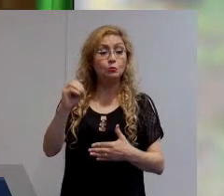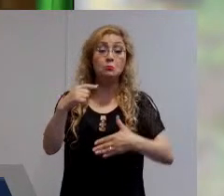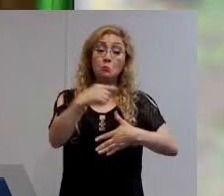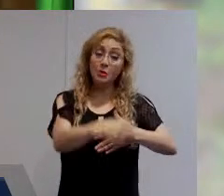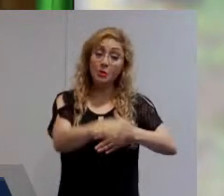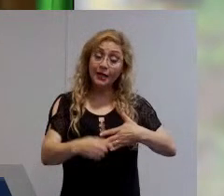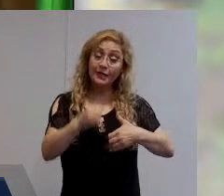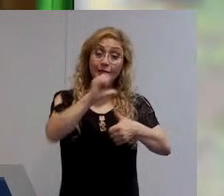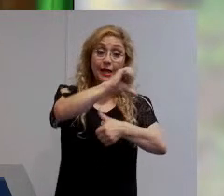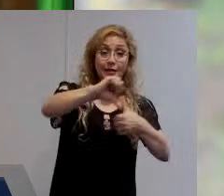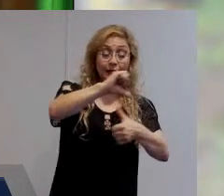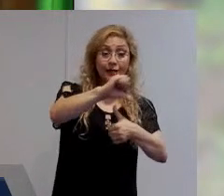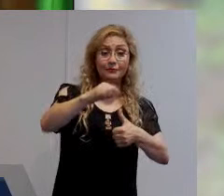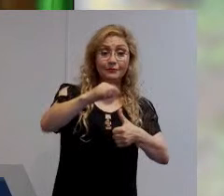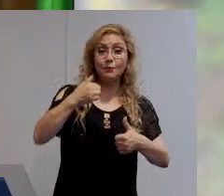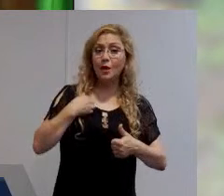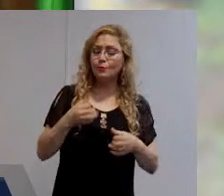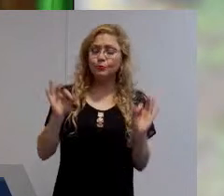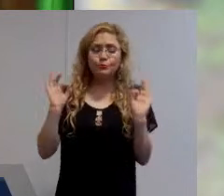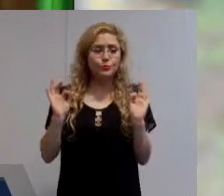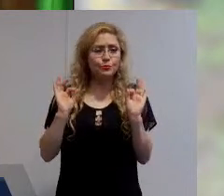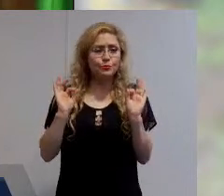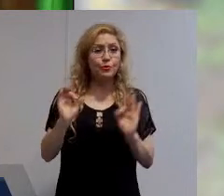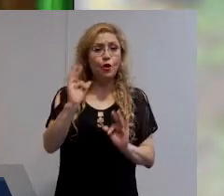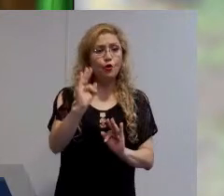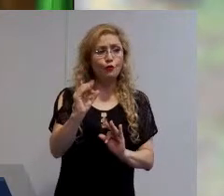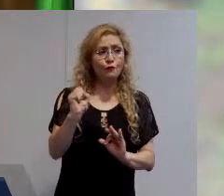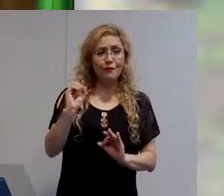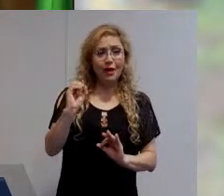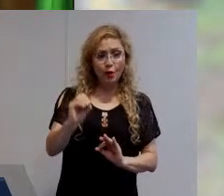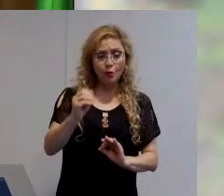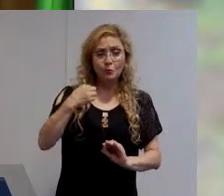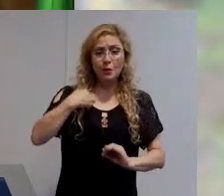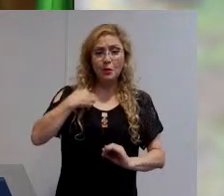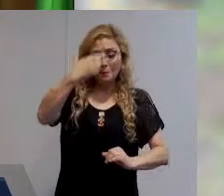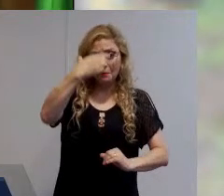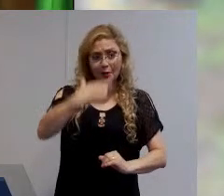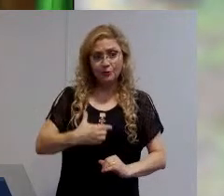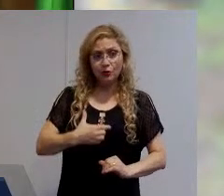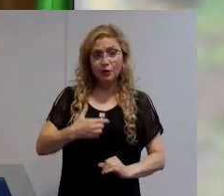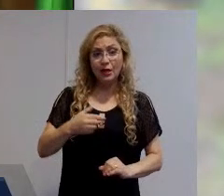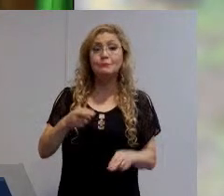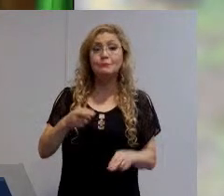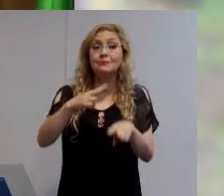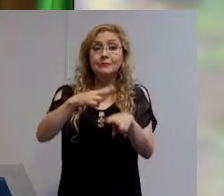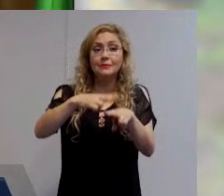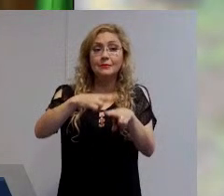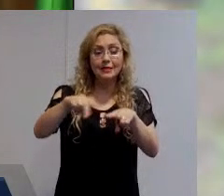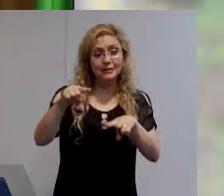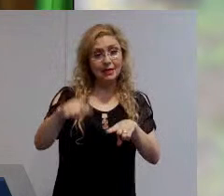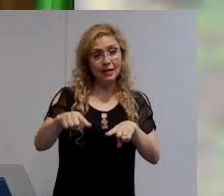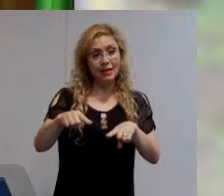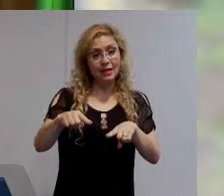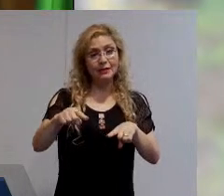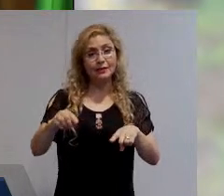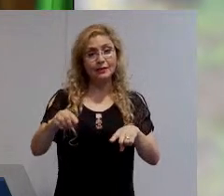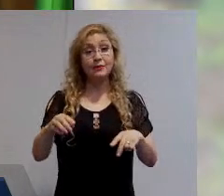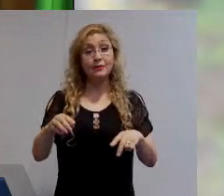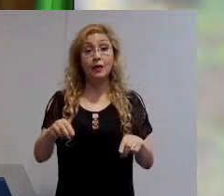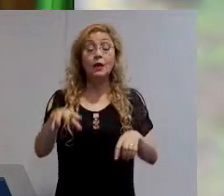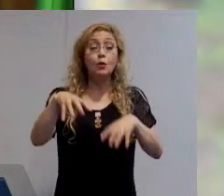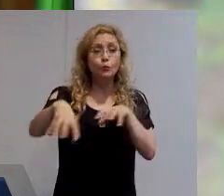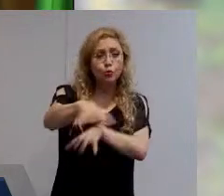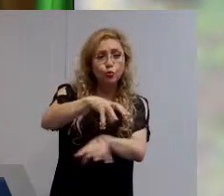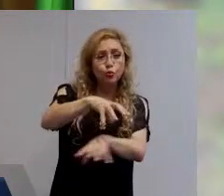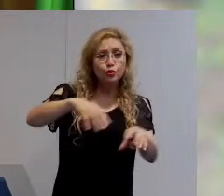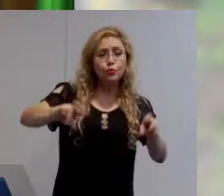August 1st of this year, taking office here as the regional representative. And it's interesting for